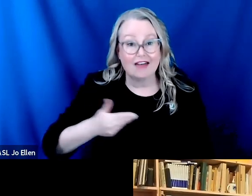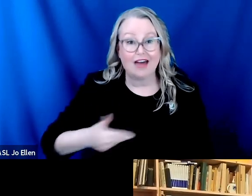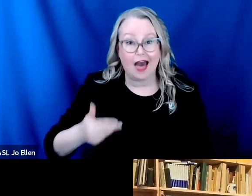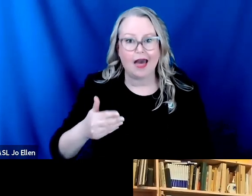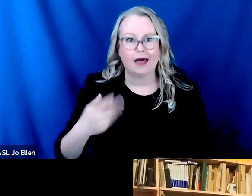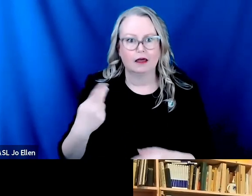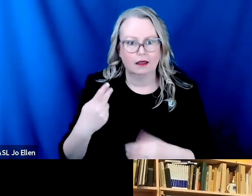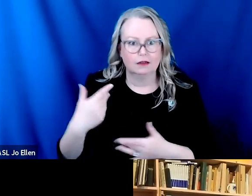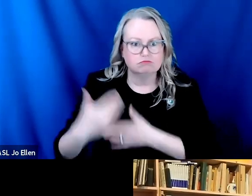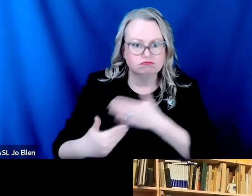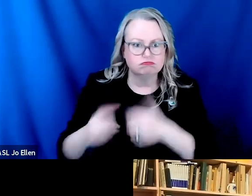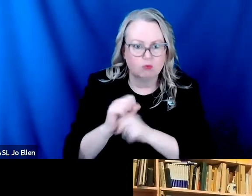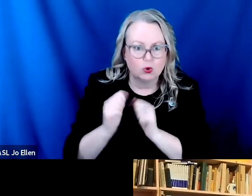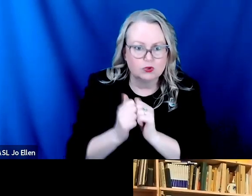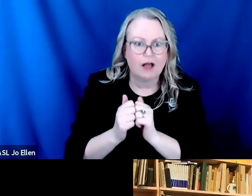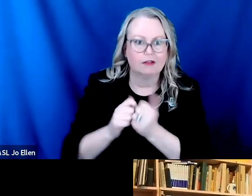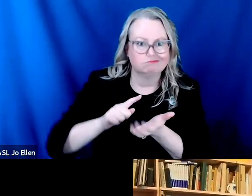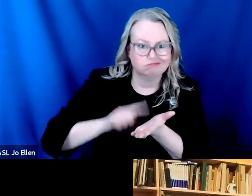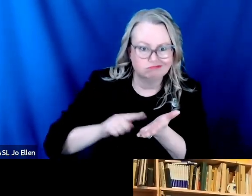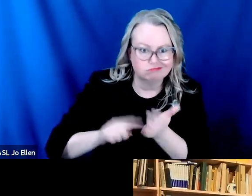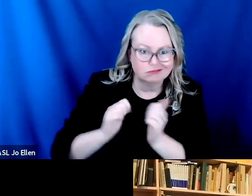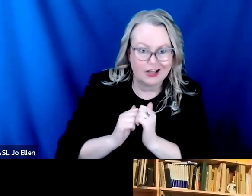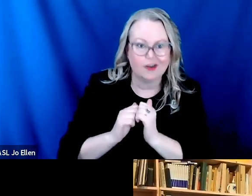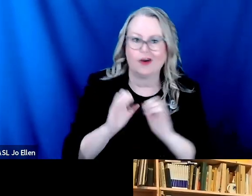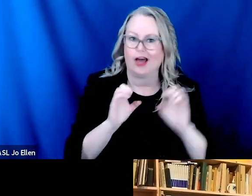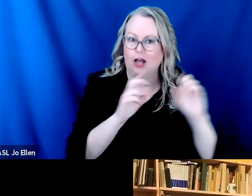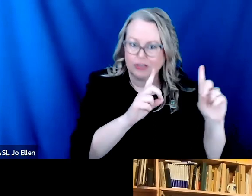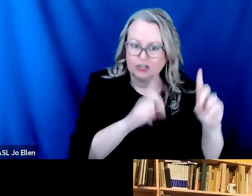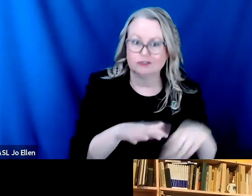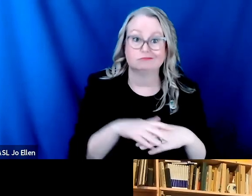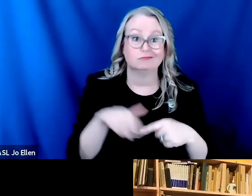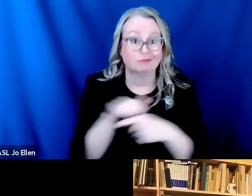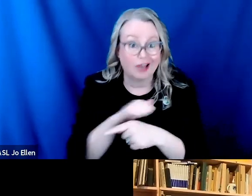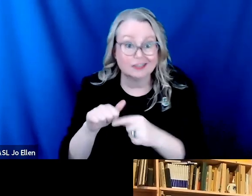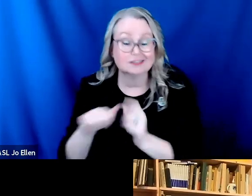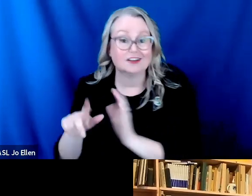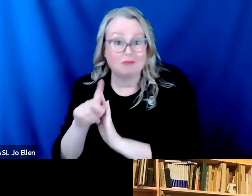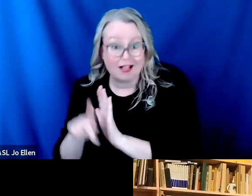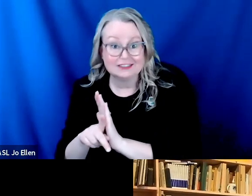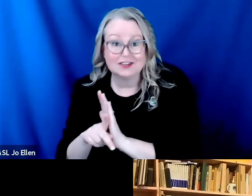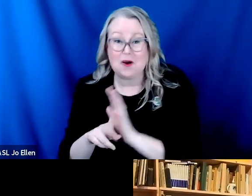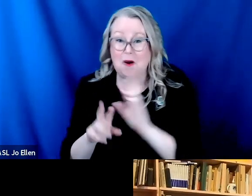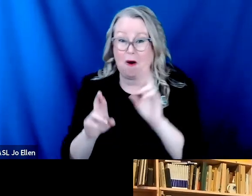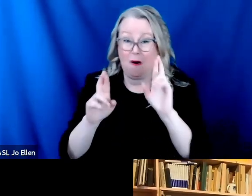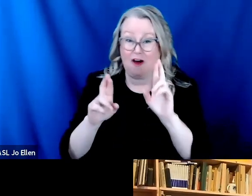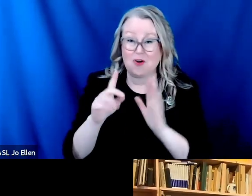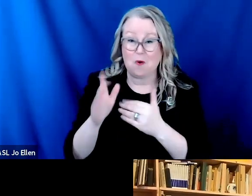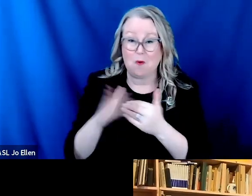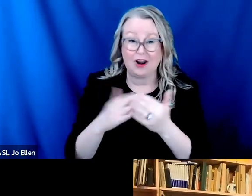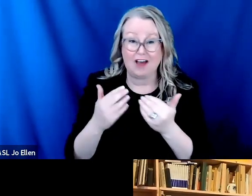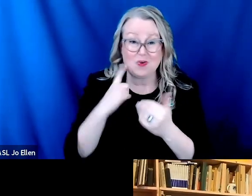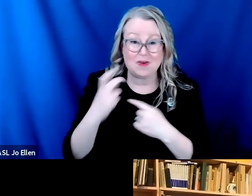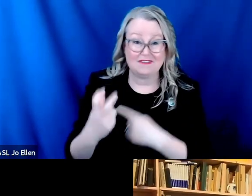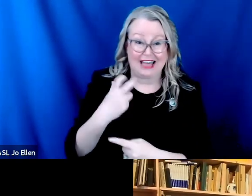psychologist into the world of educational practice and policy. I hope that I've lived up to whatever you saw in me when we first